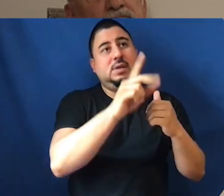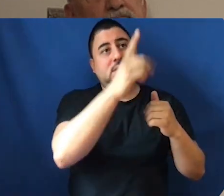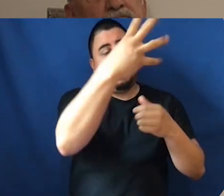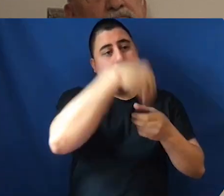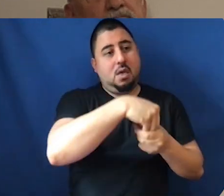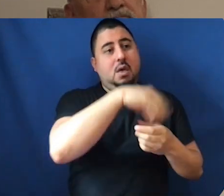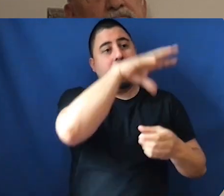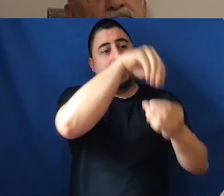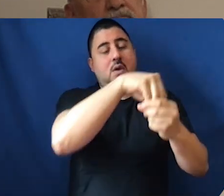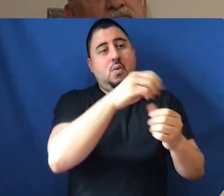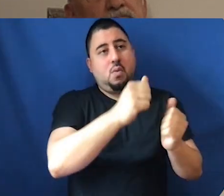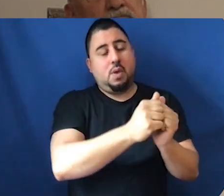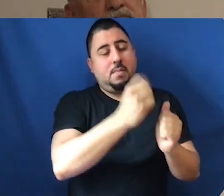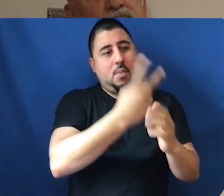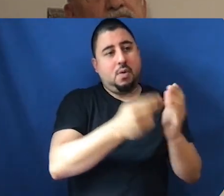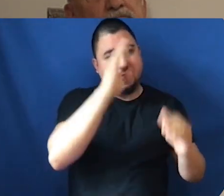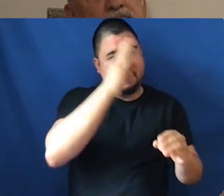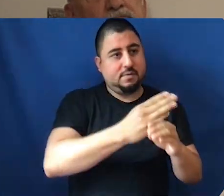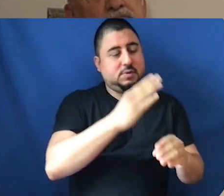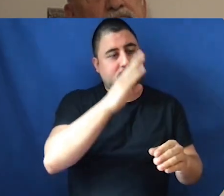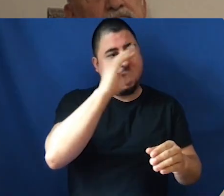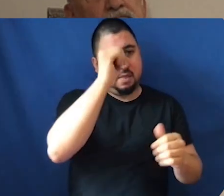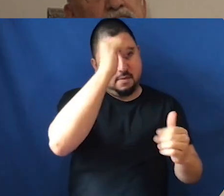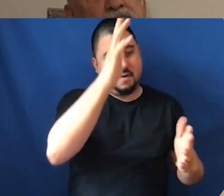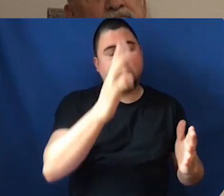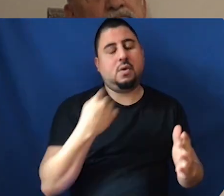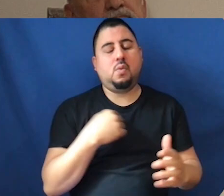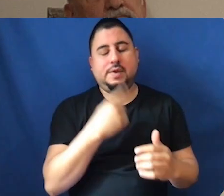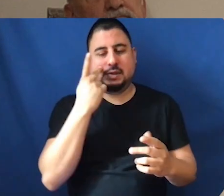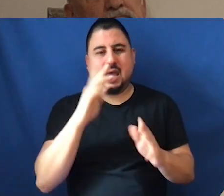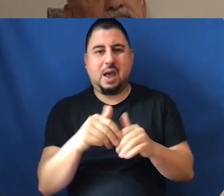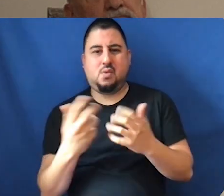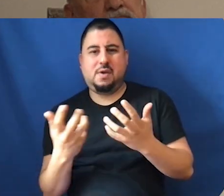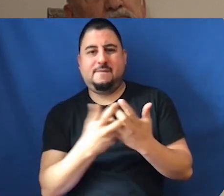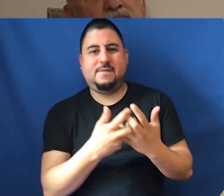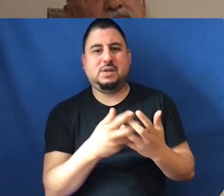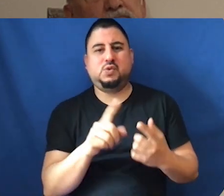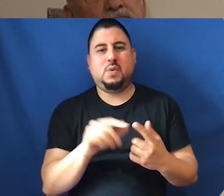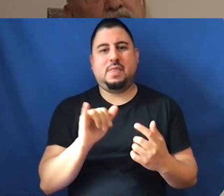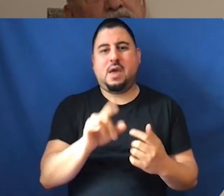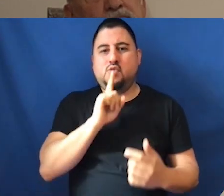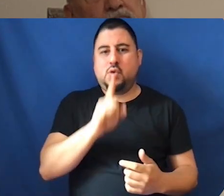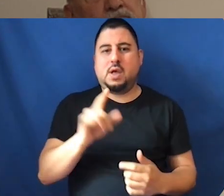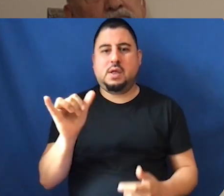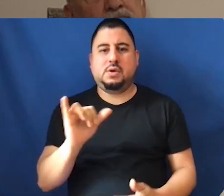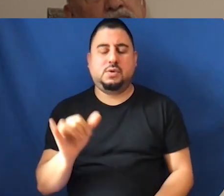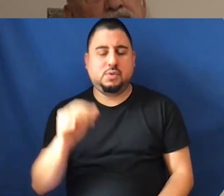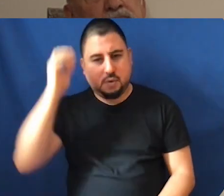the relationship with the Son, and we see how we fit into that whole reality too.